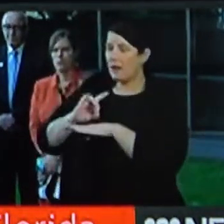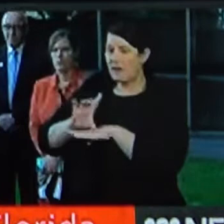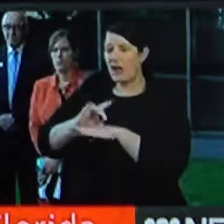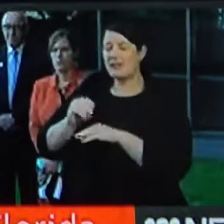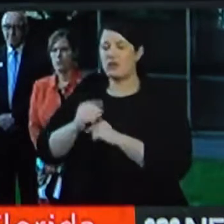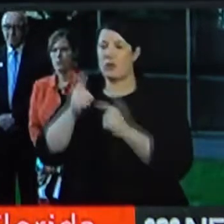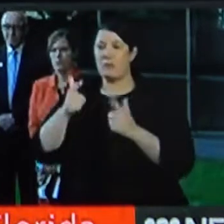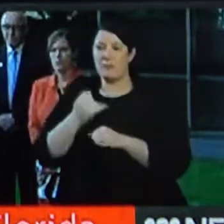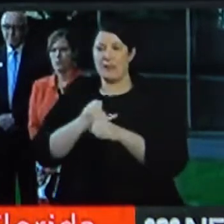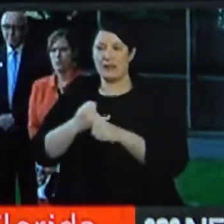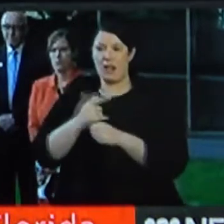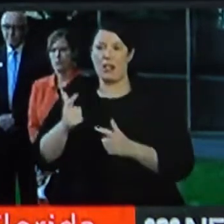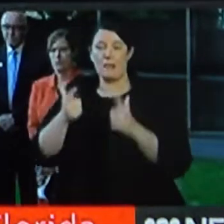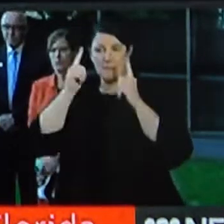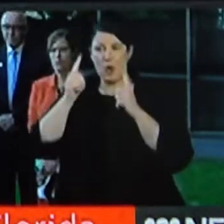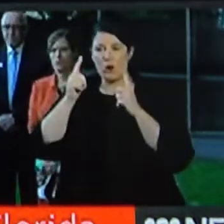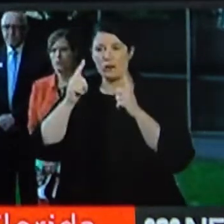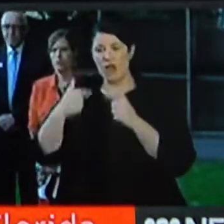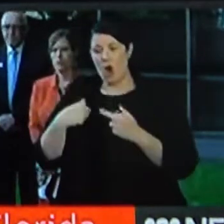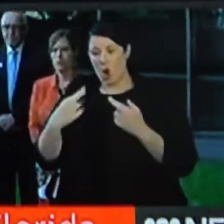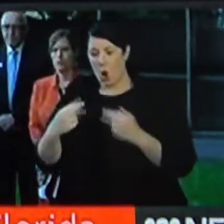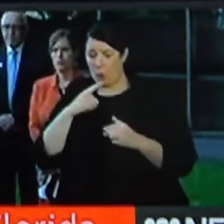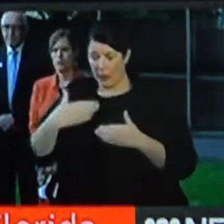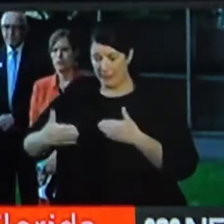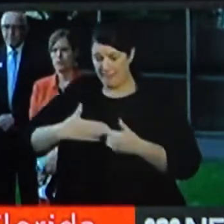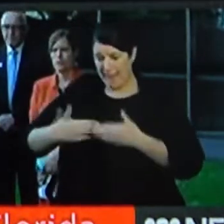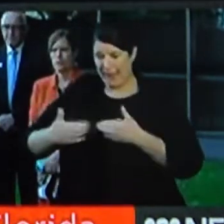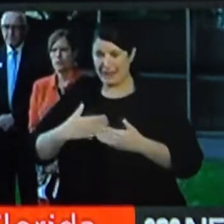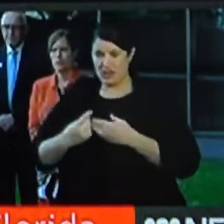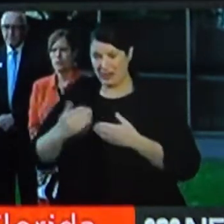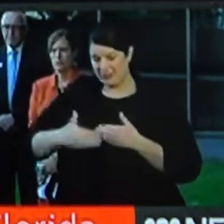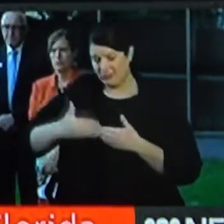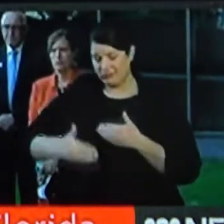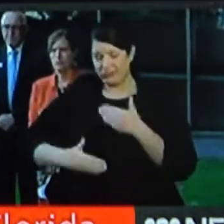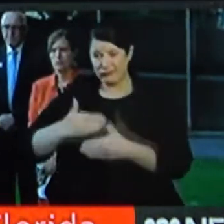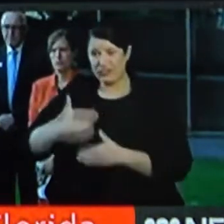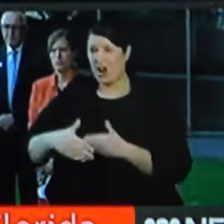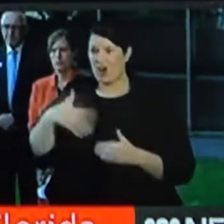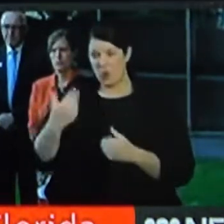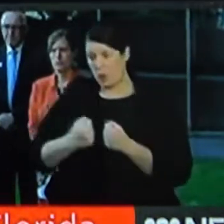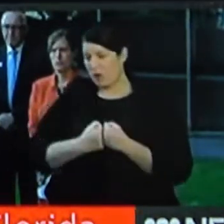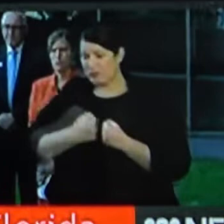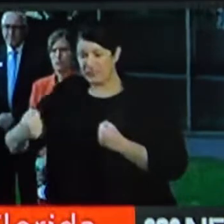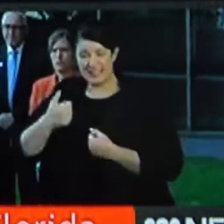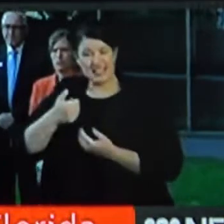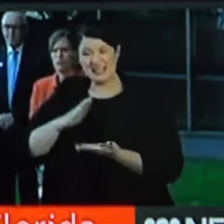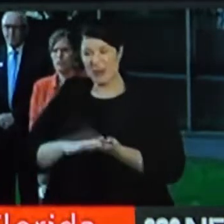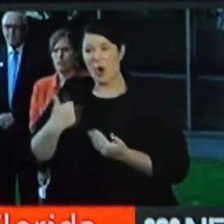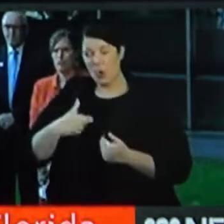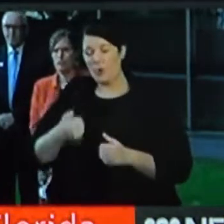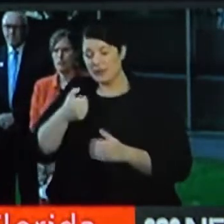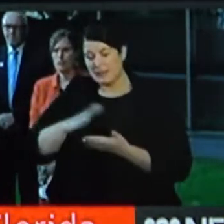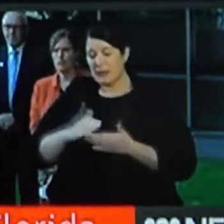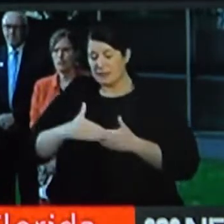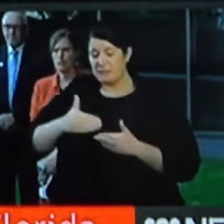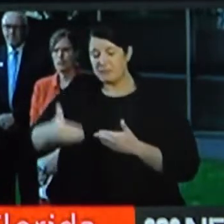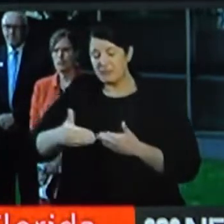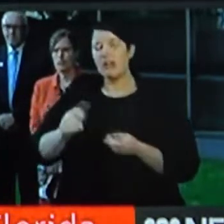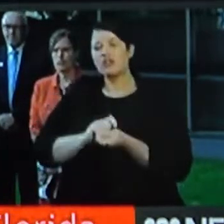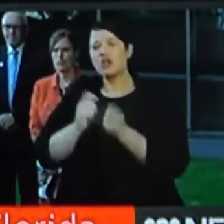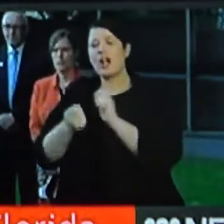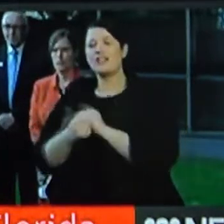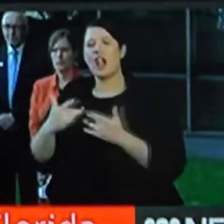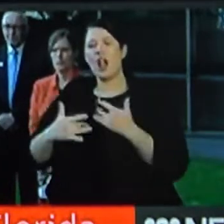the current restrictions we have and we manage things in the way we have, because it's not my intention, it's not anybody's intention